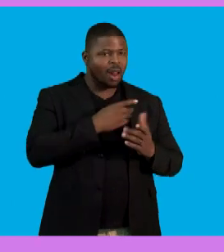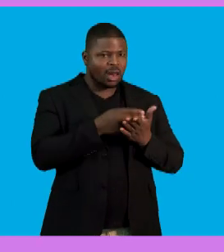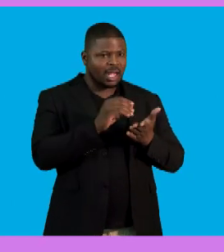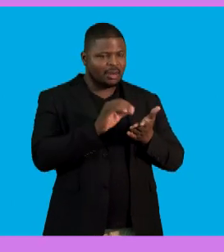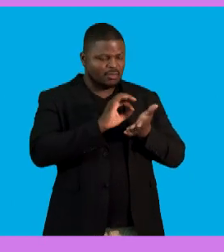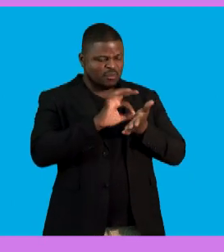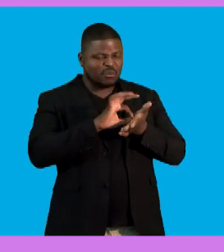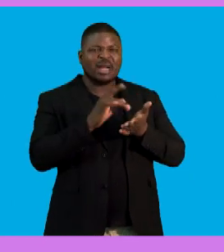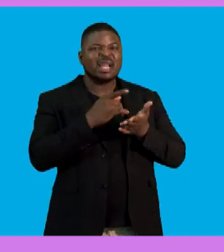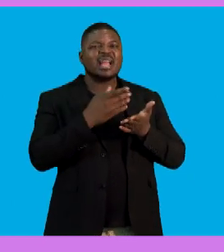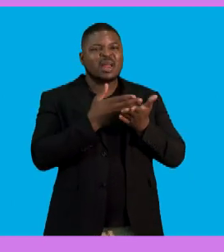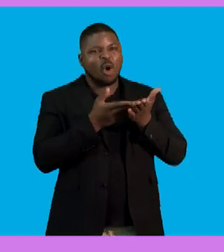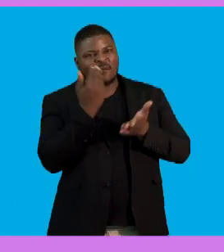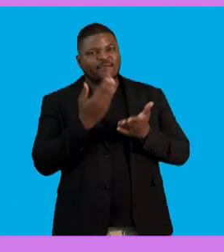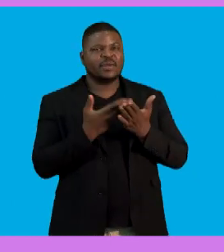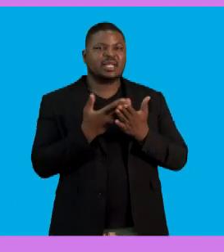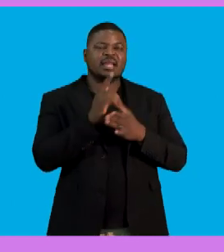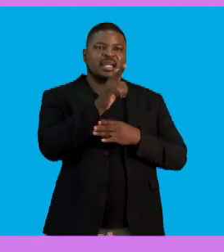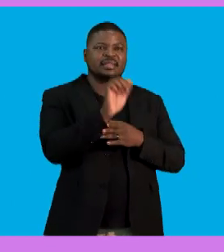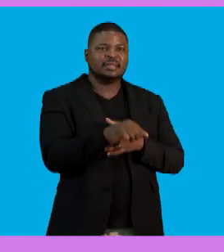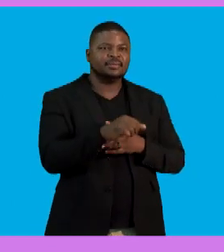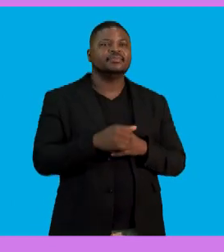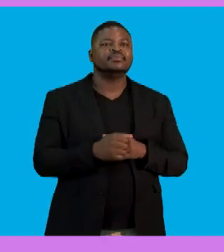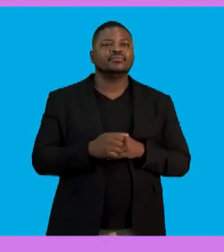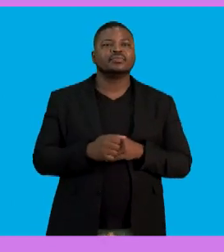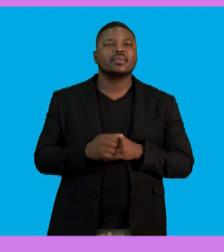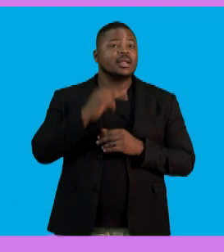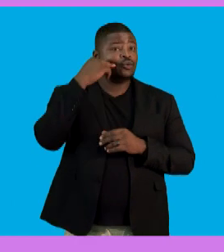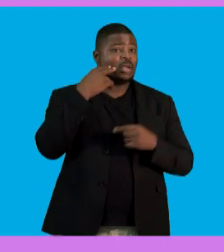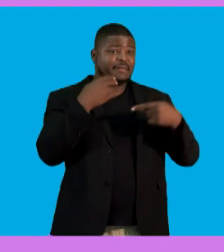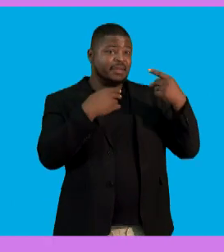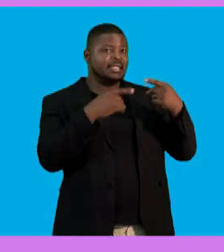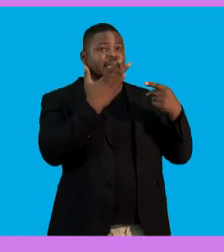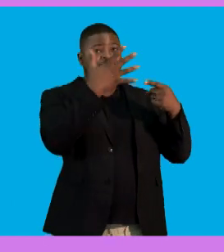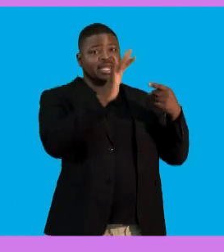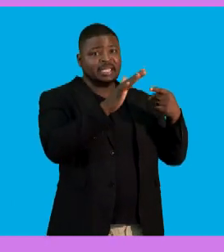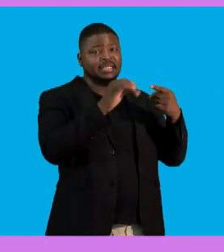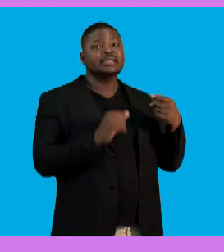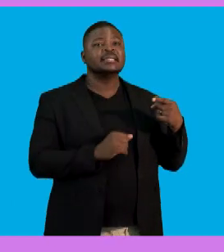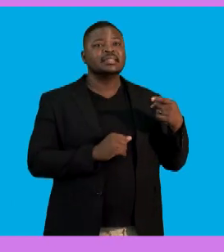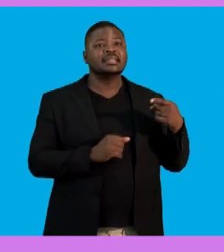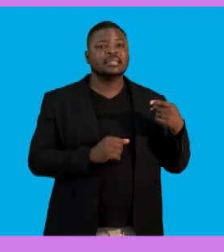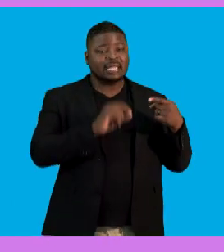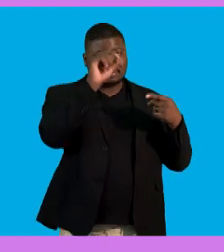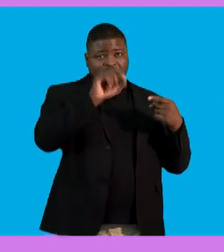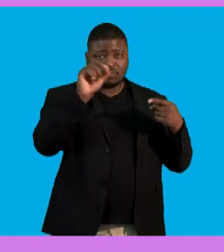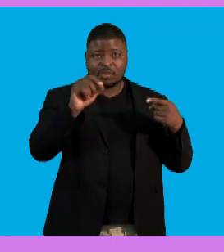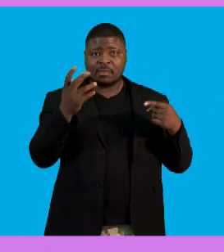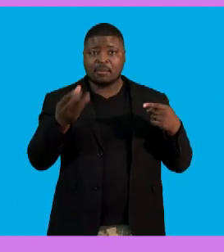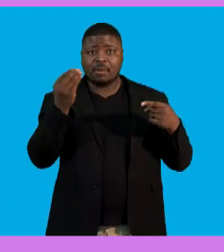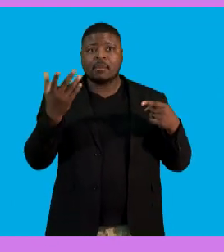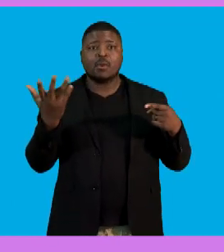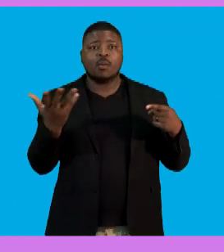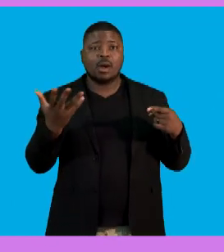So let's start at a point. Chocolate 1, there it is. Scratch it off to say that I've done with it. And where do I find chocolate 1 on my tally